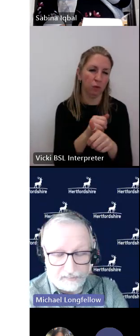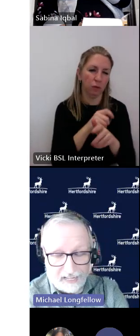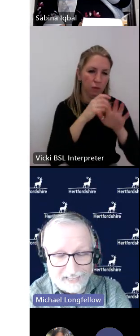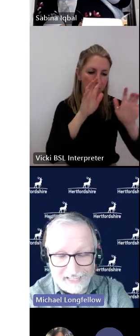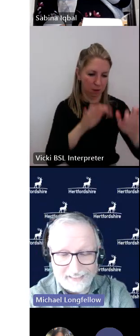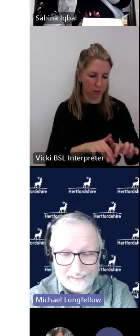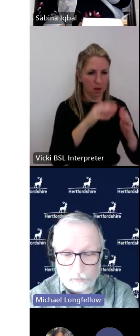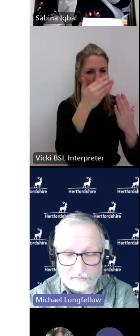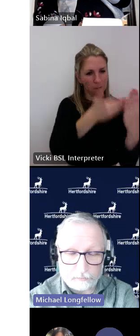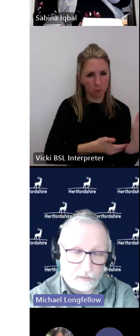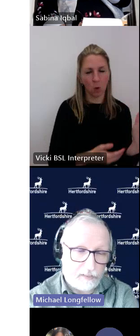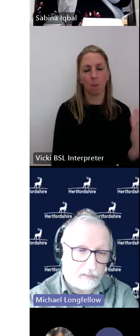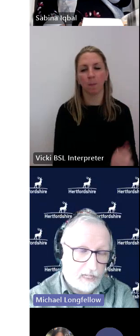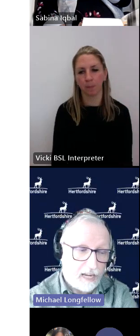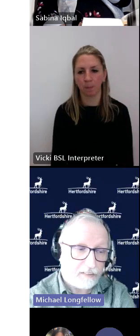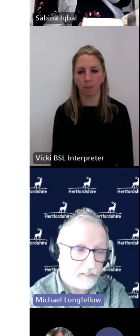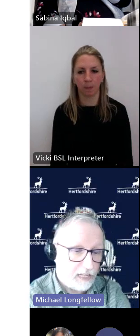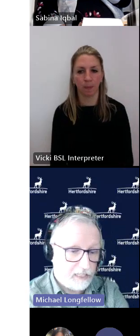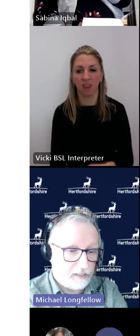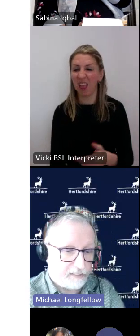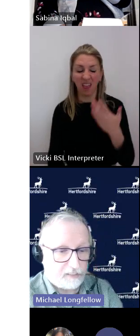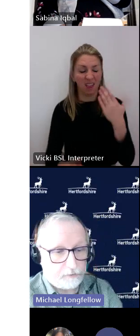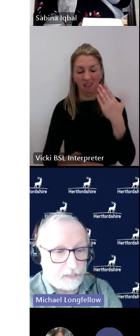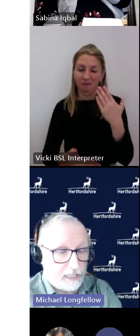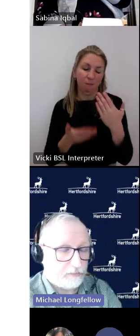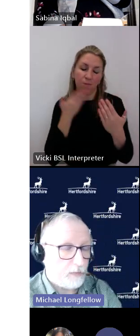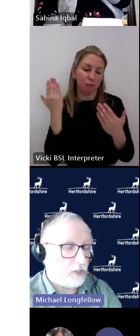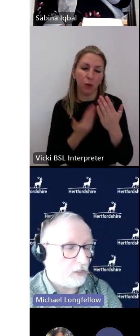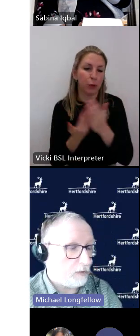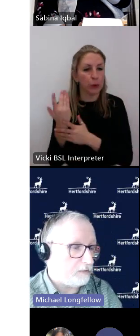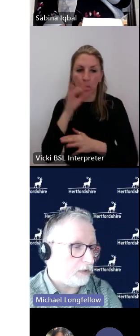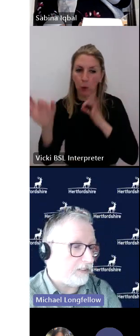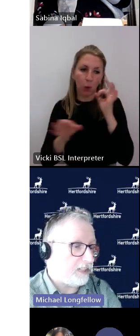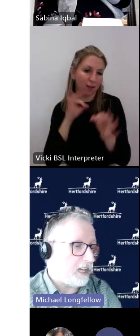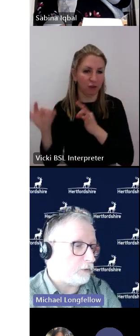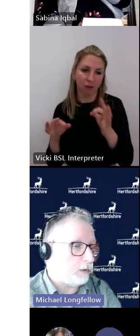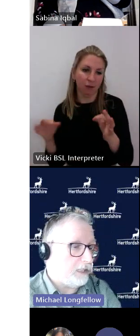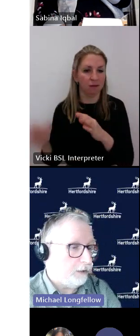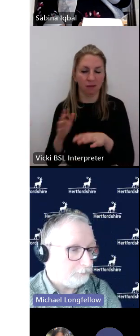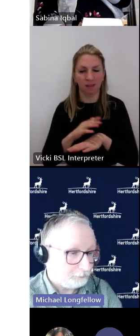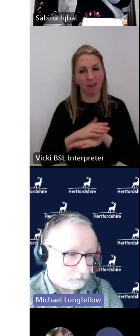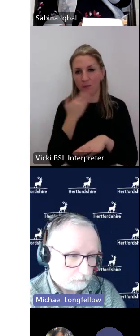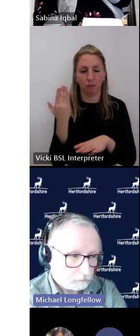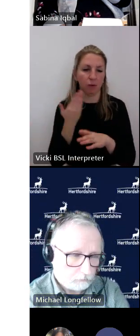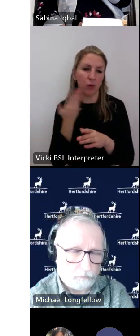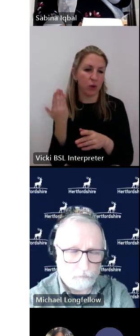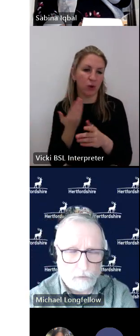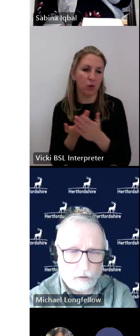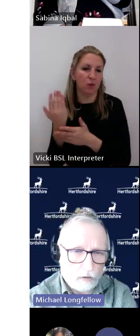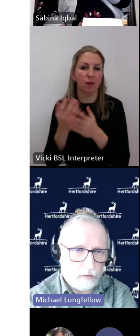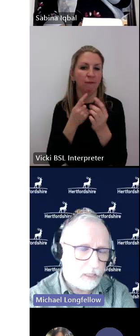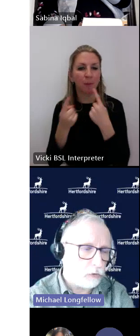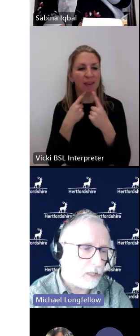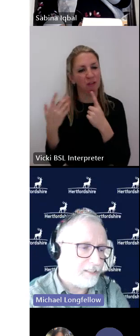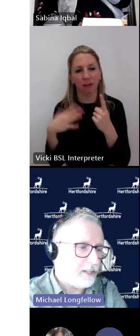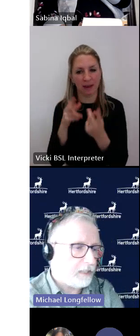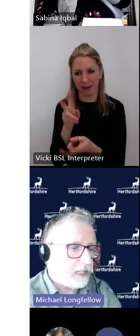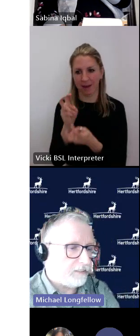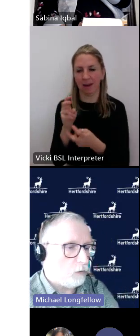It doesn't ask anything that wasn't previously asked, and it doesn't ask for any information that wasn't previously asked for either.